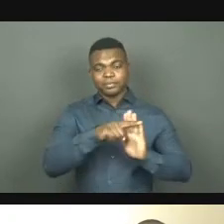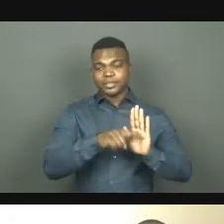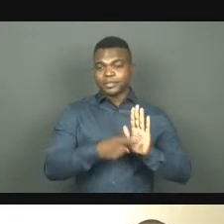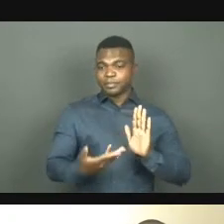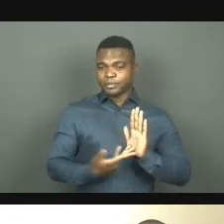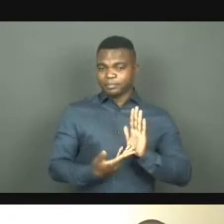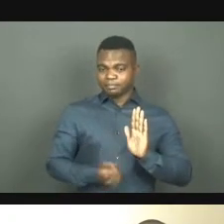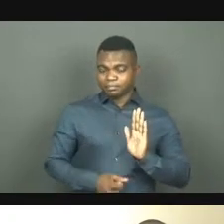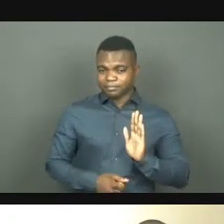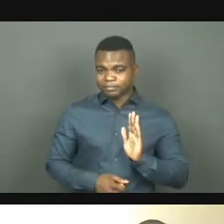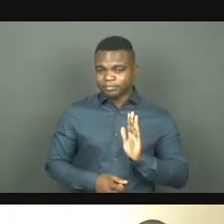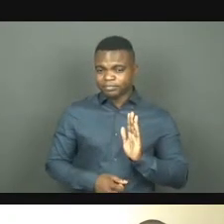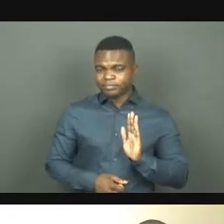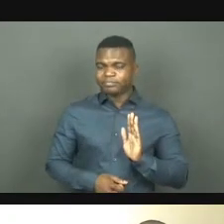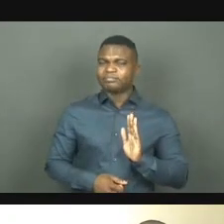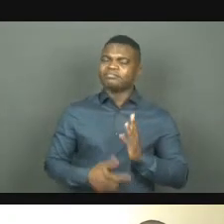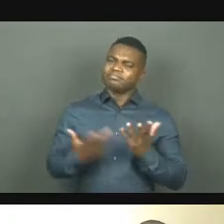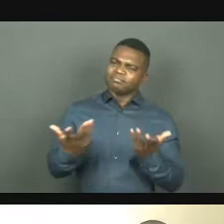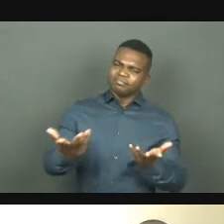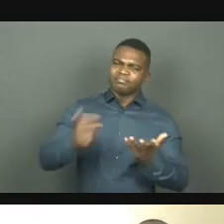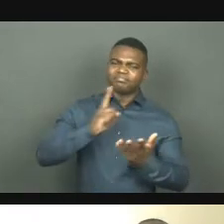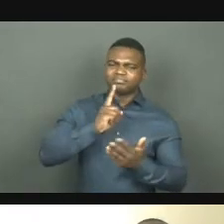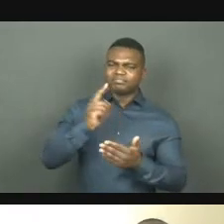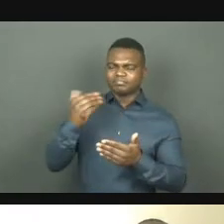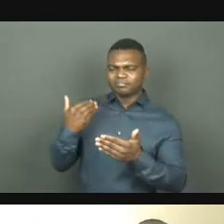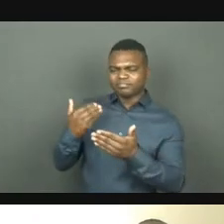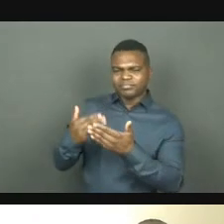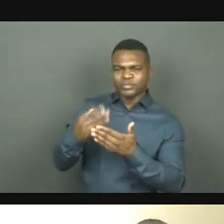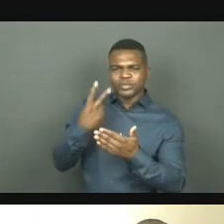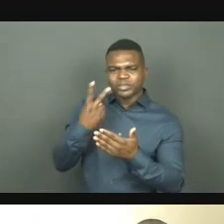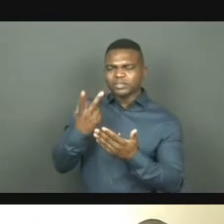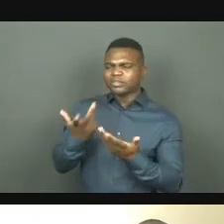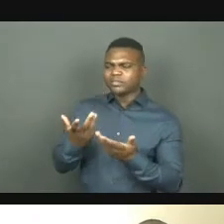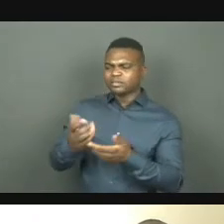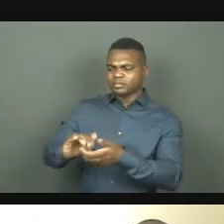big question, yeah? Who wants to take it?